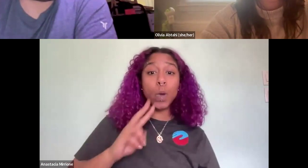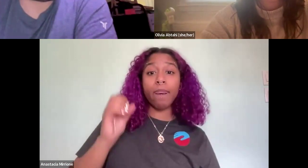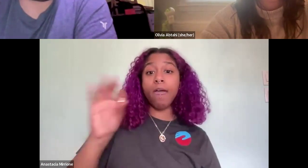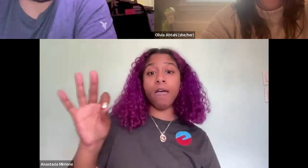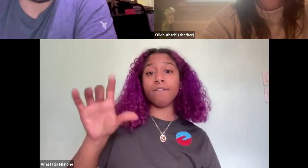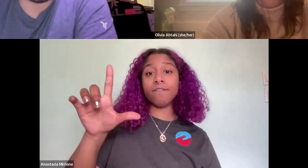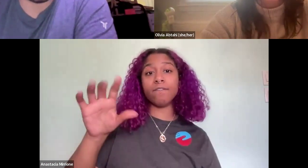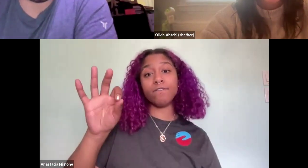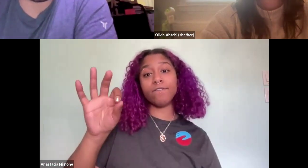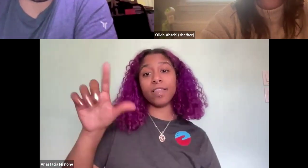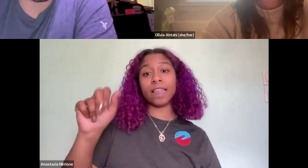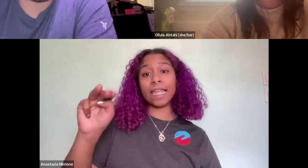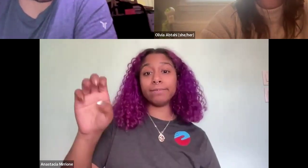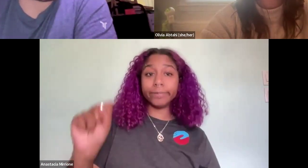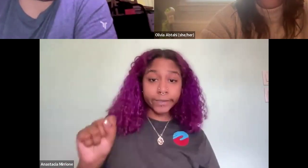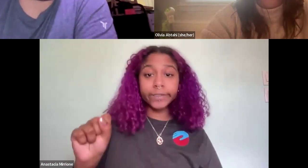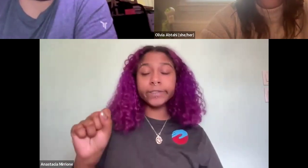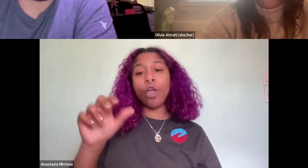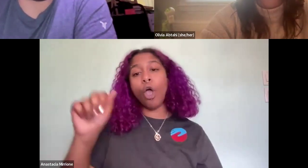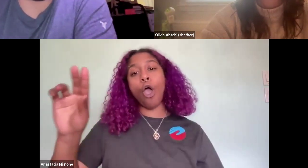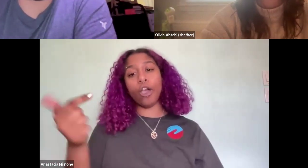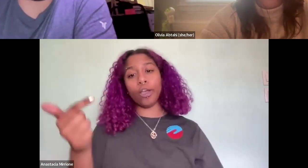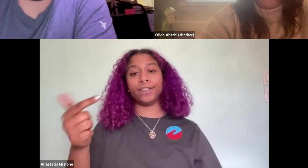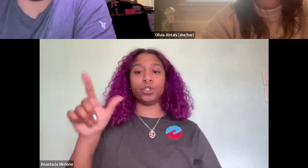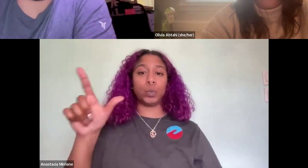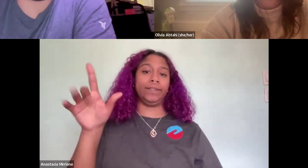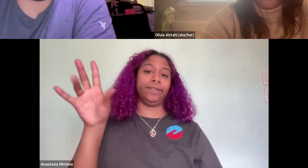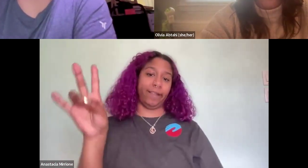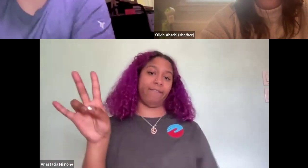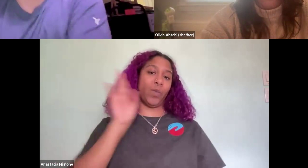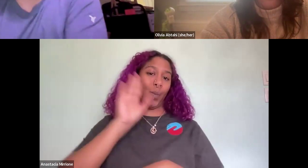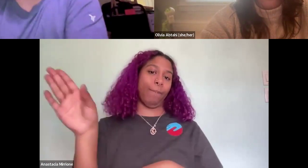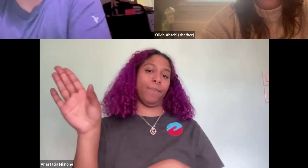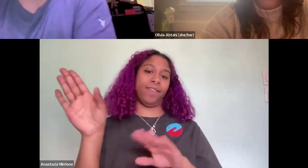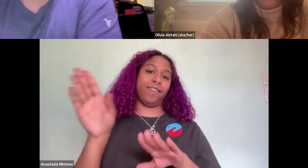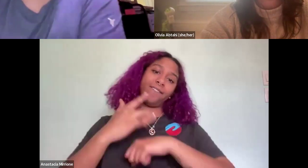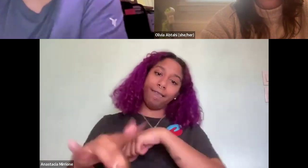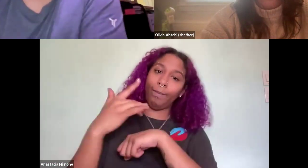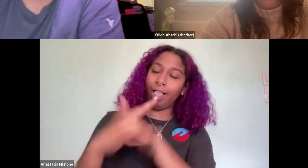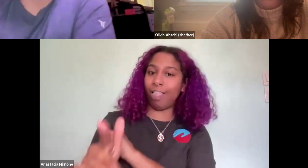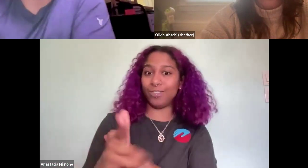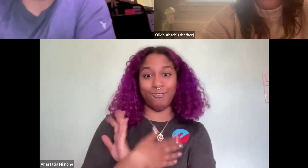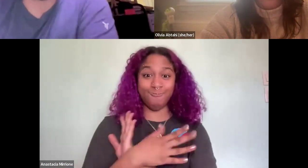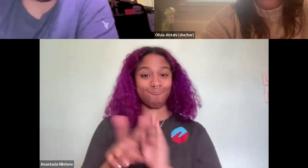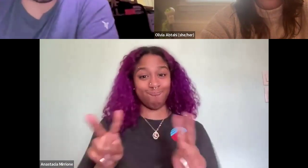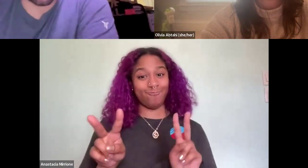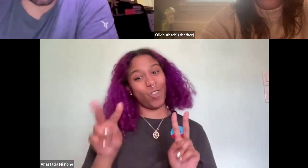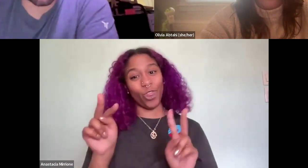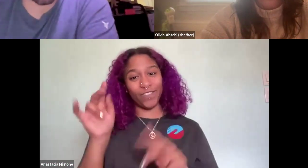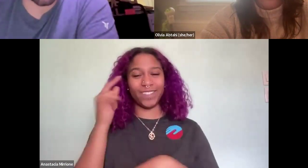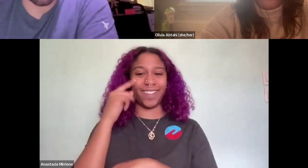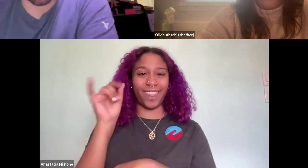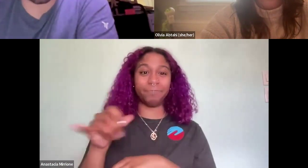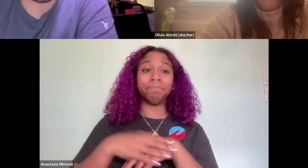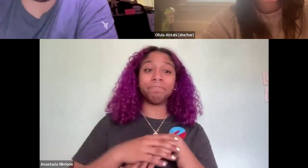27th, I believe. There's a lot more to dig into, so definitely check it out. And Olivia, thank you. I'm excited for your